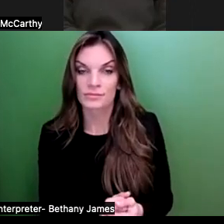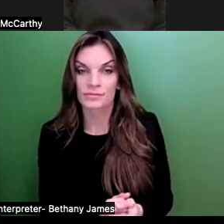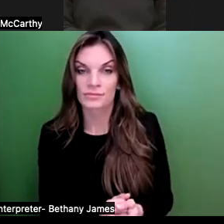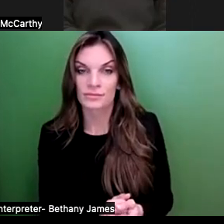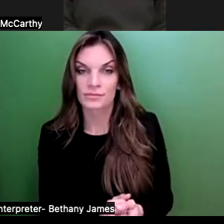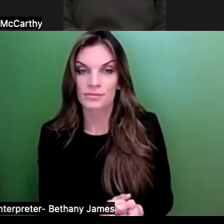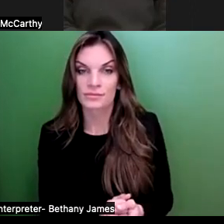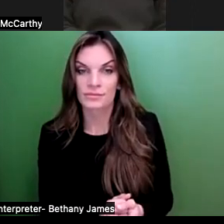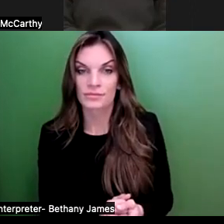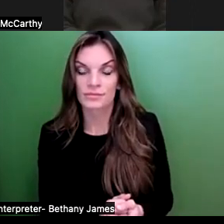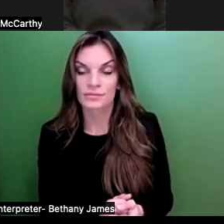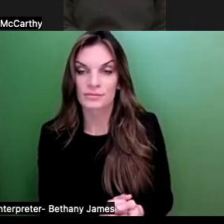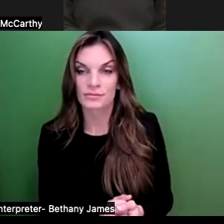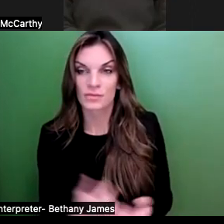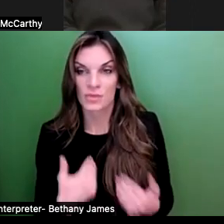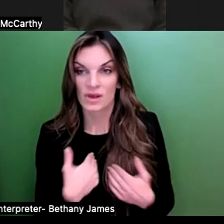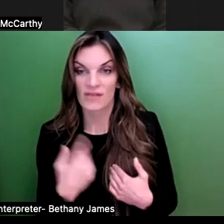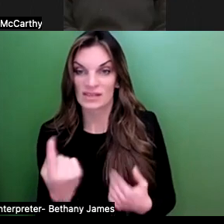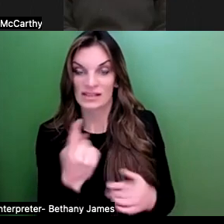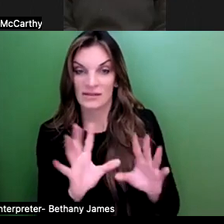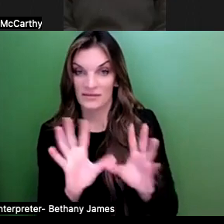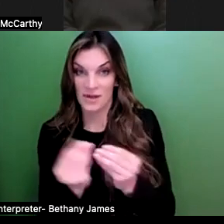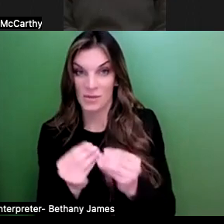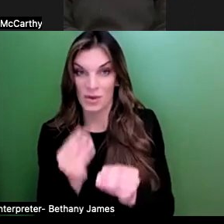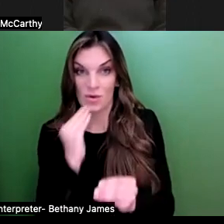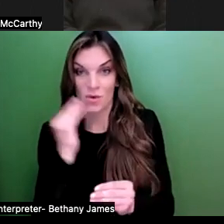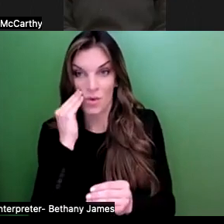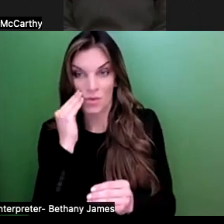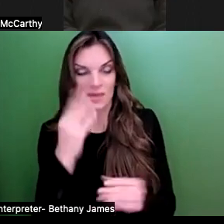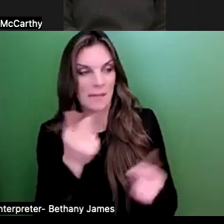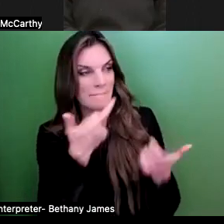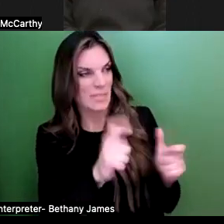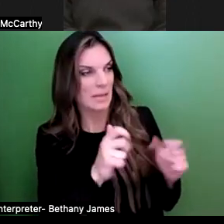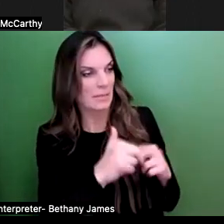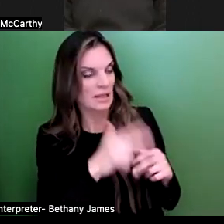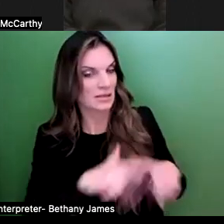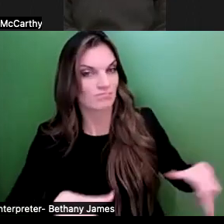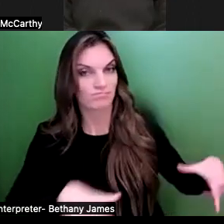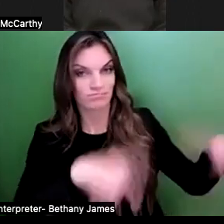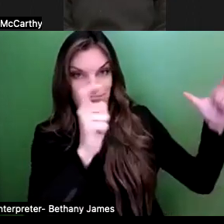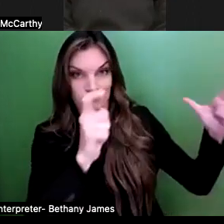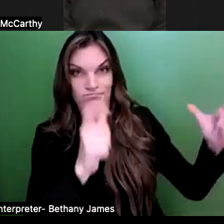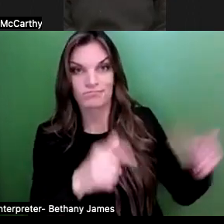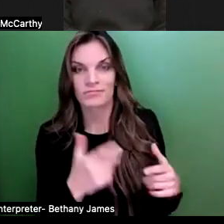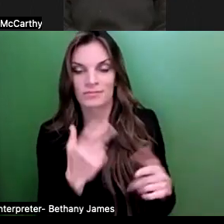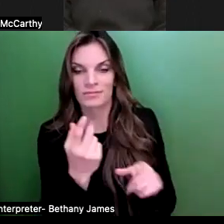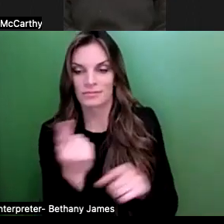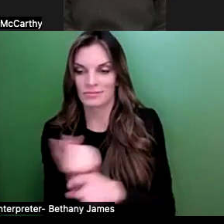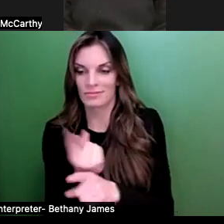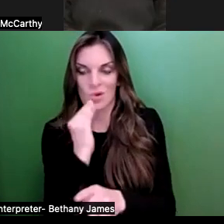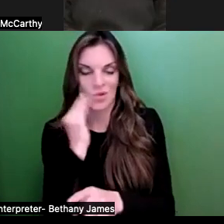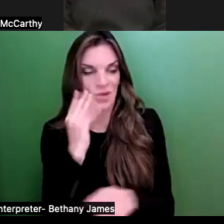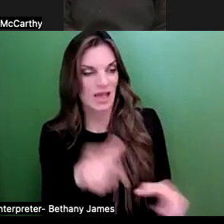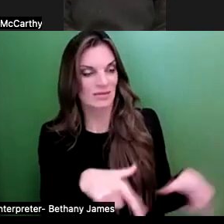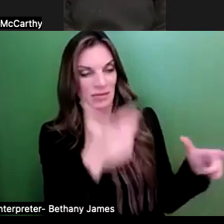what we have is single family homes, and then we have big gigantic buildings, because those are the only ones who are able to have enough deep in our